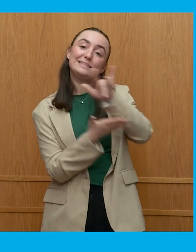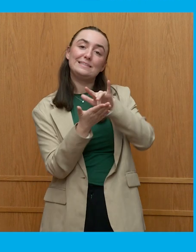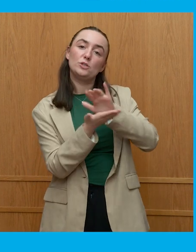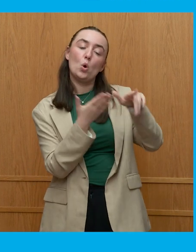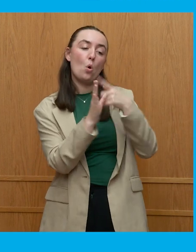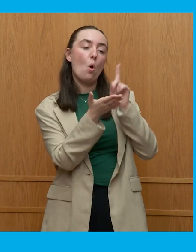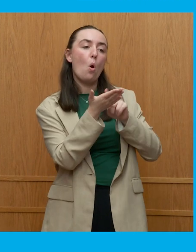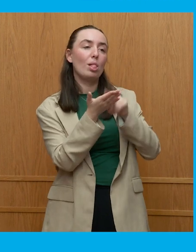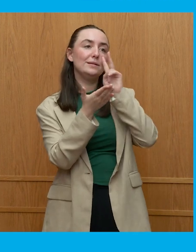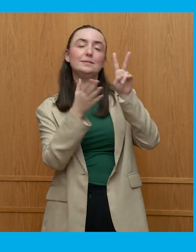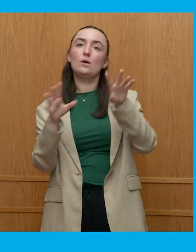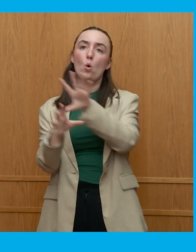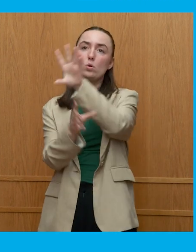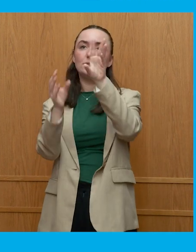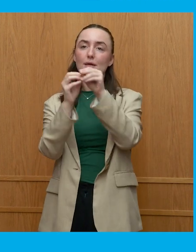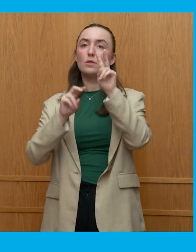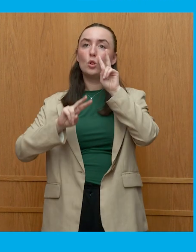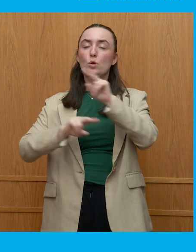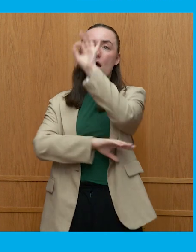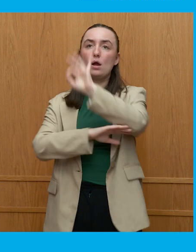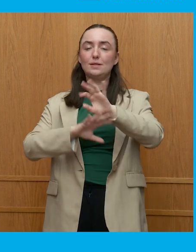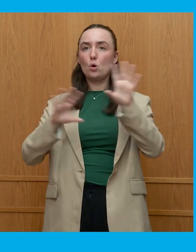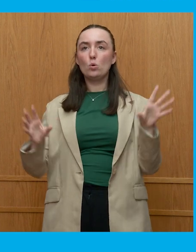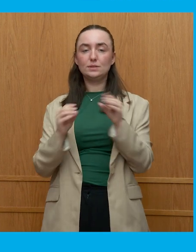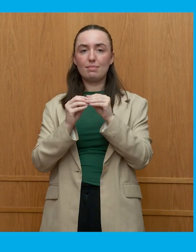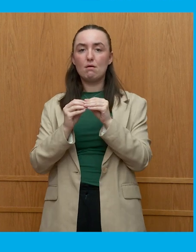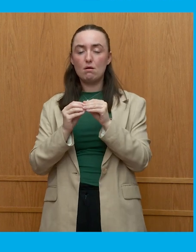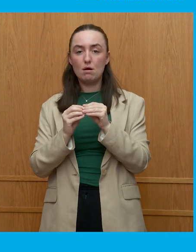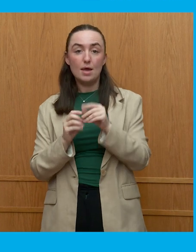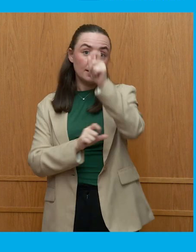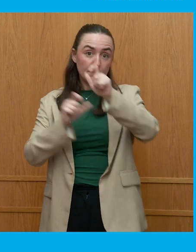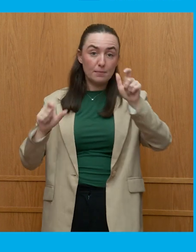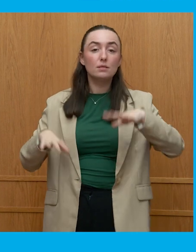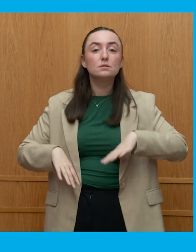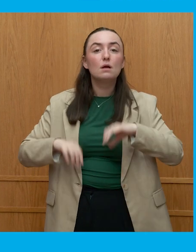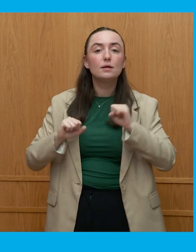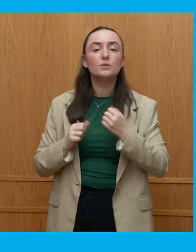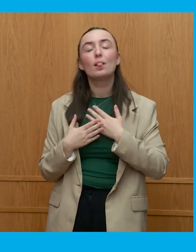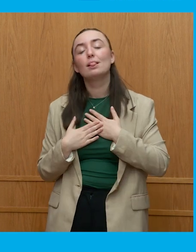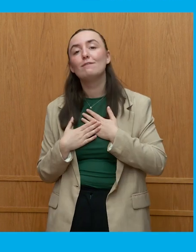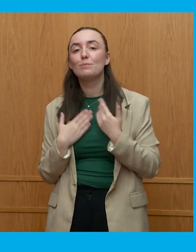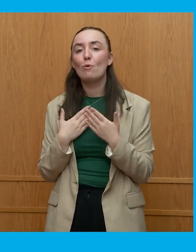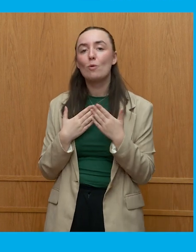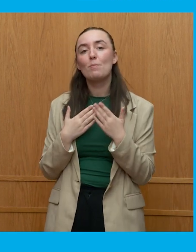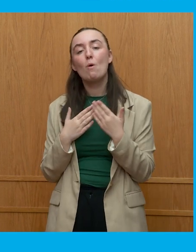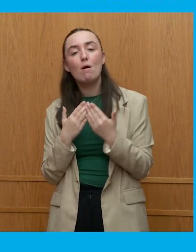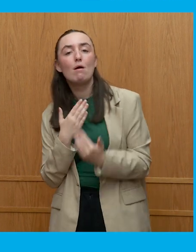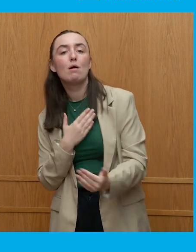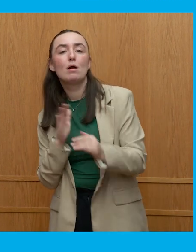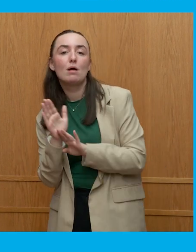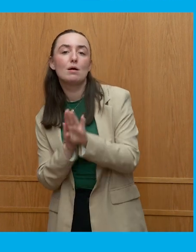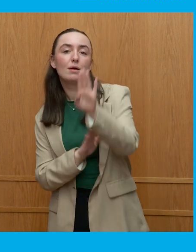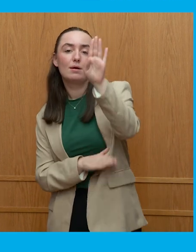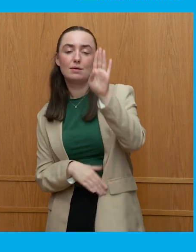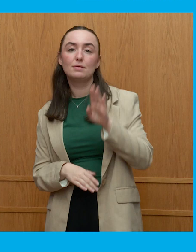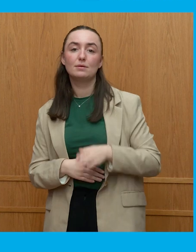all together. I think that would be brilliant, and people will start to love it more, I think.